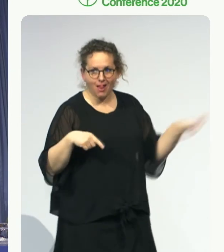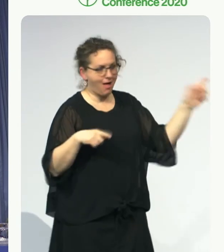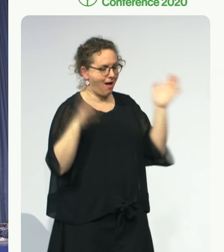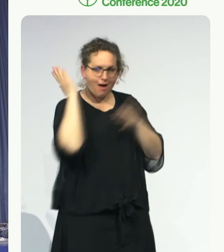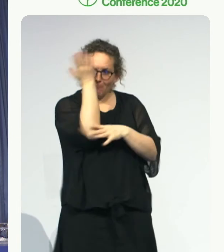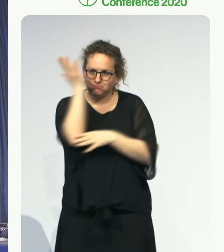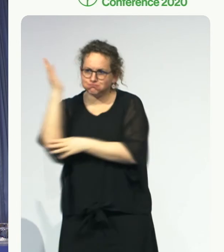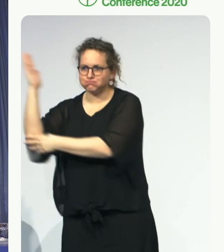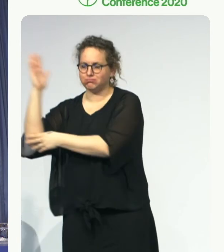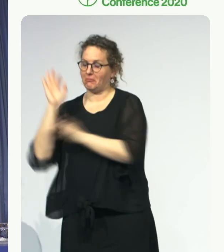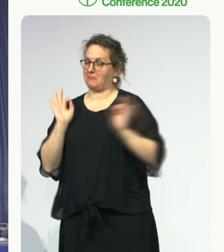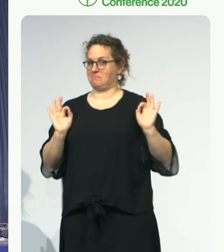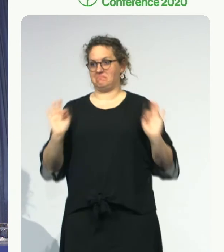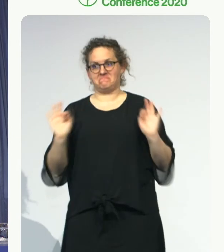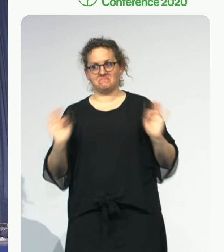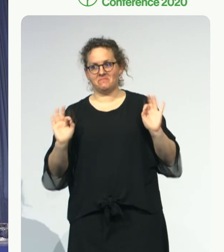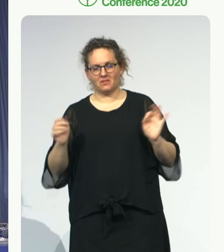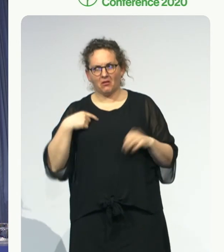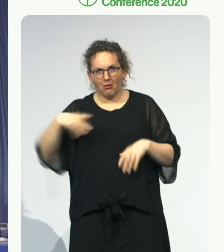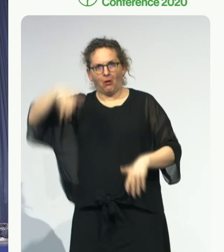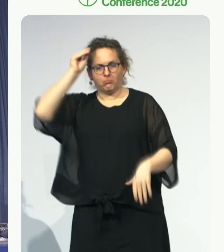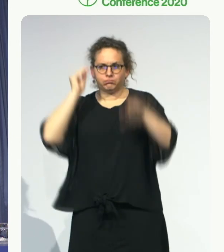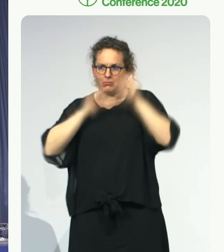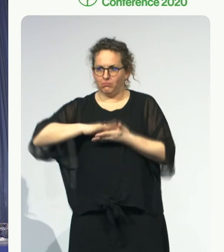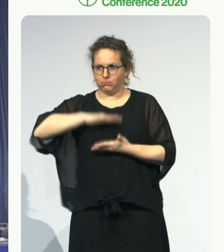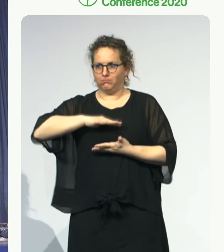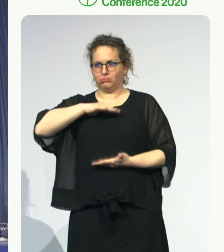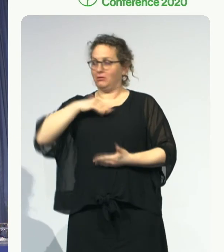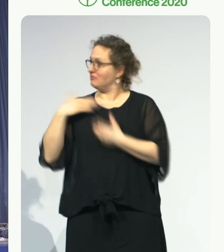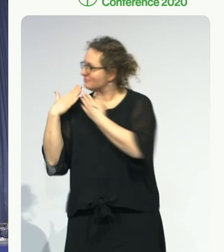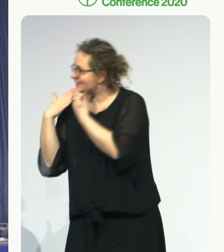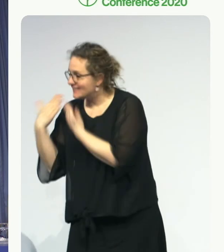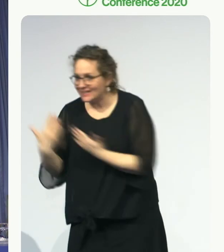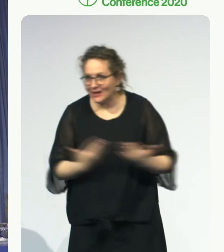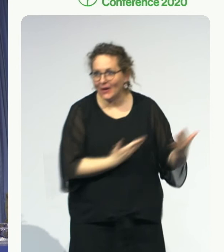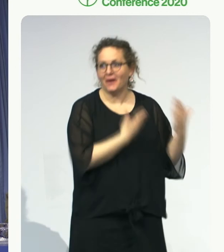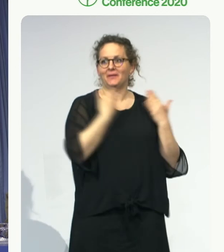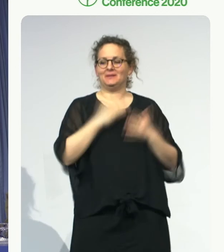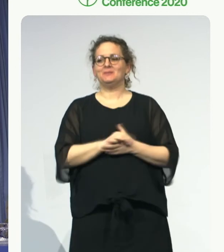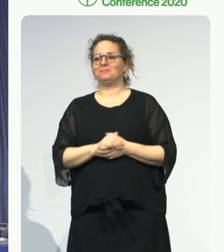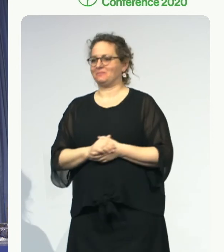today. I really learned a lot from all of your innovative practices. Can we give them one last round of applause, everyone?